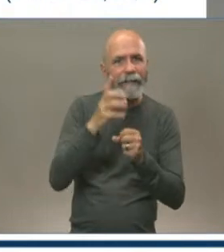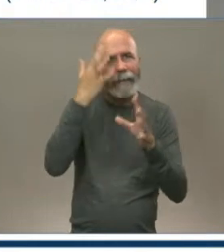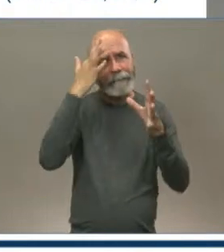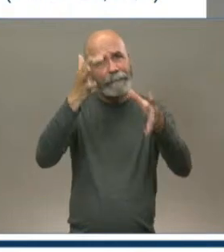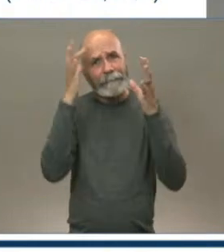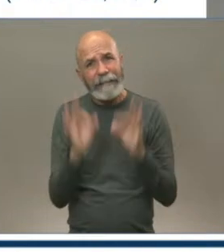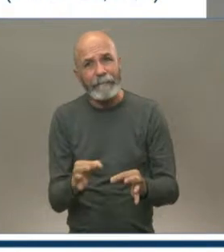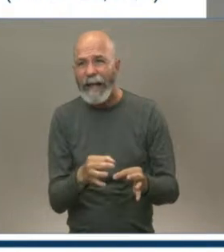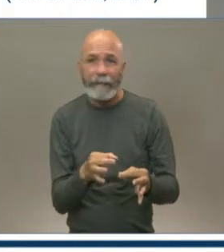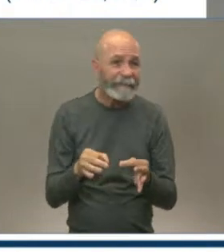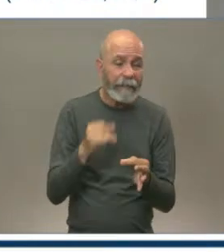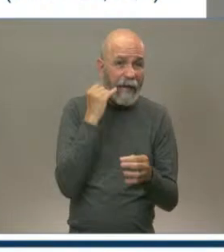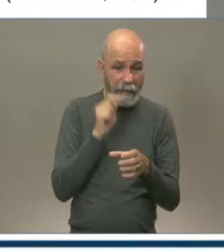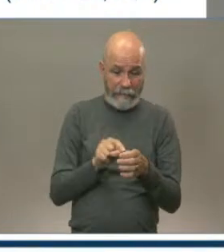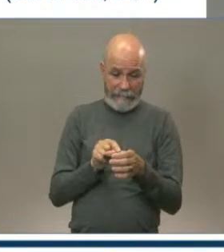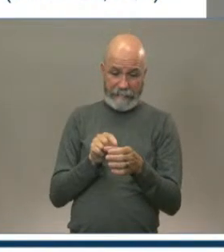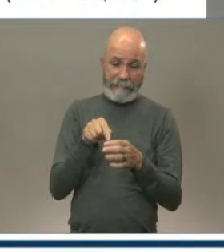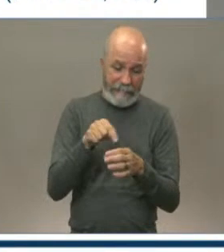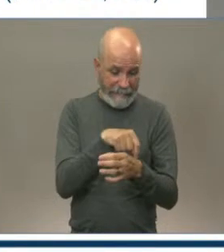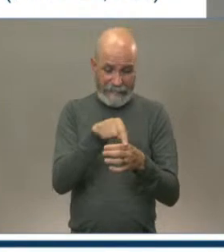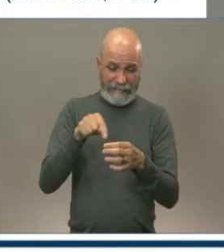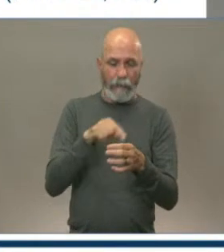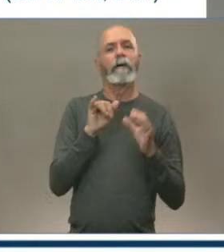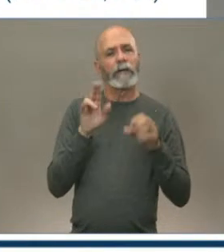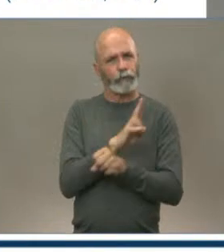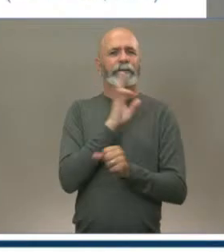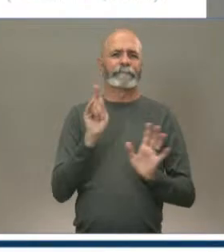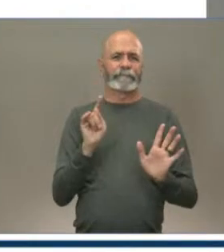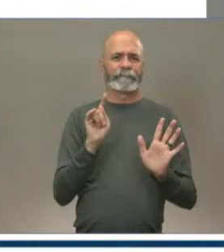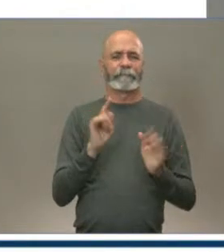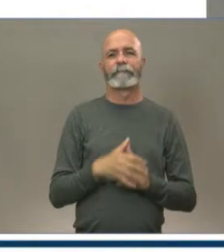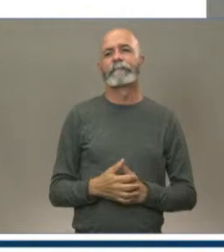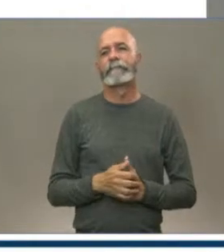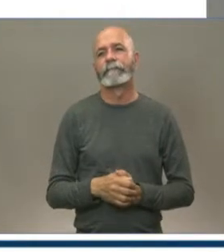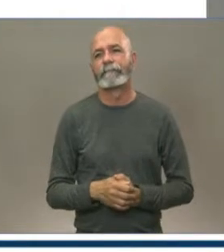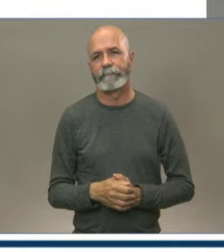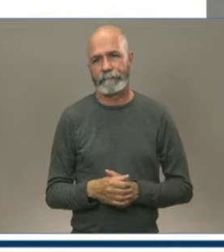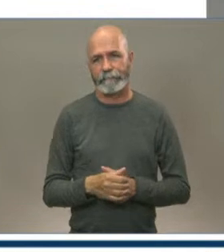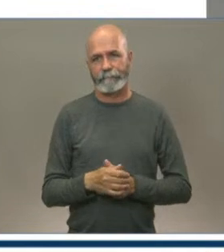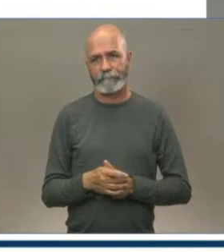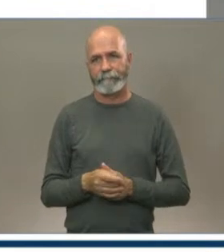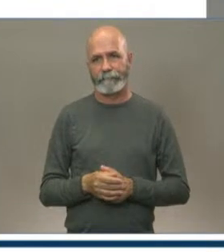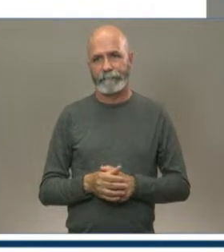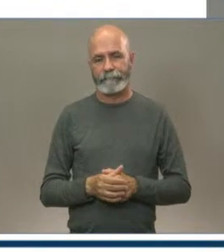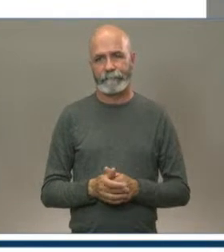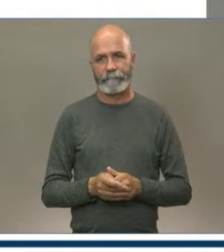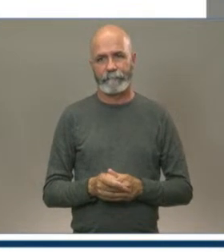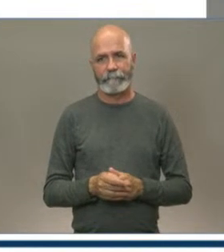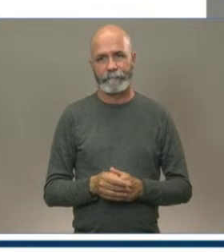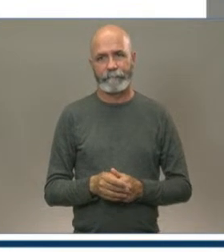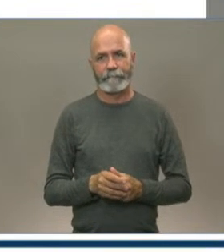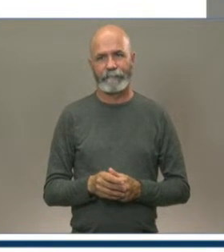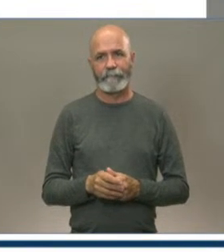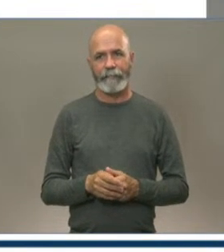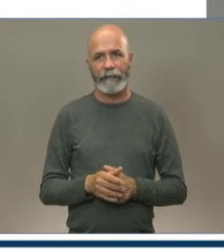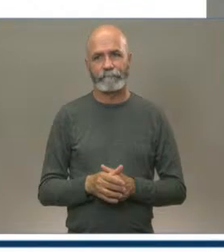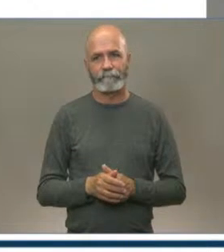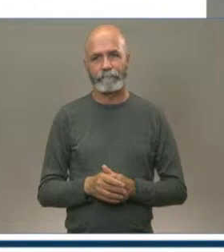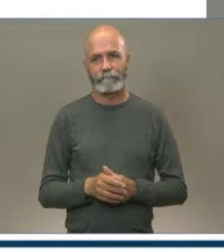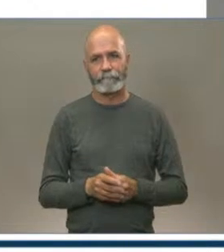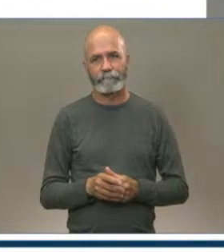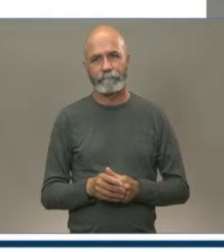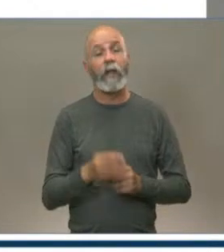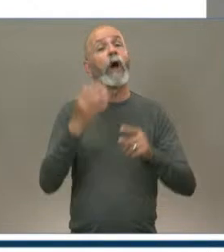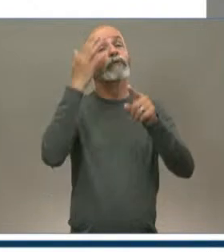to travel more broadly. And in closing, be encouraged by the news where we're at, but